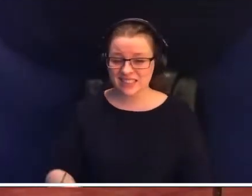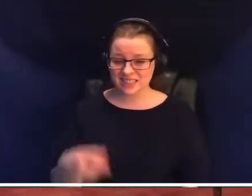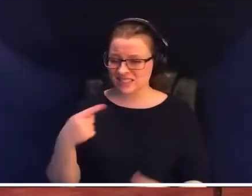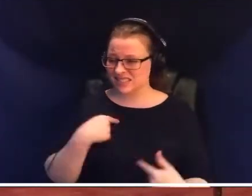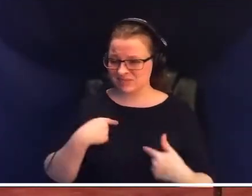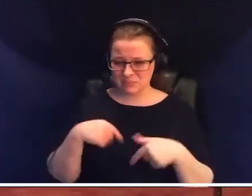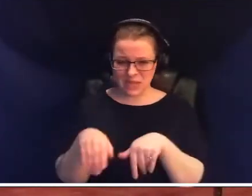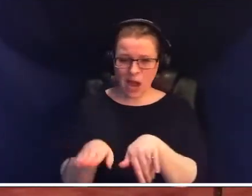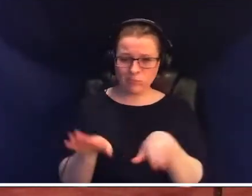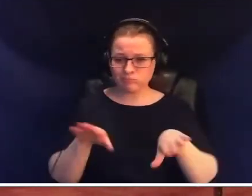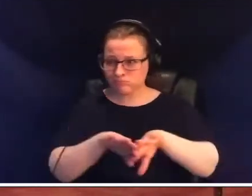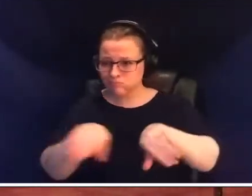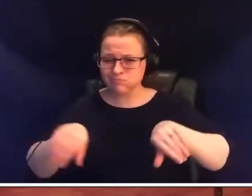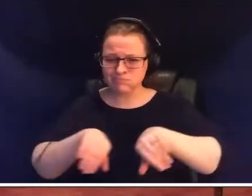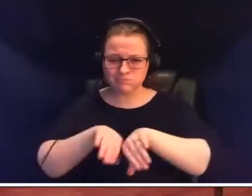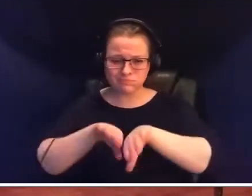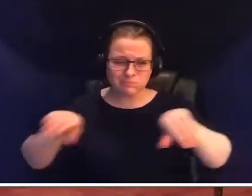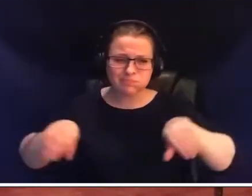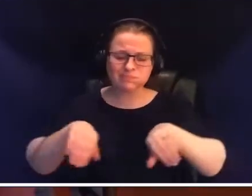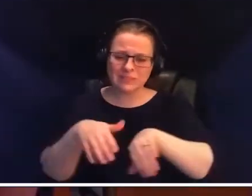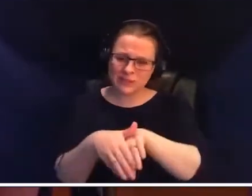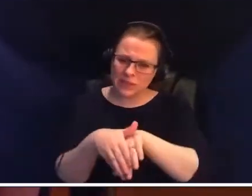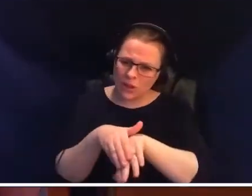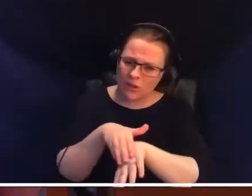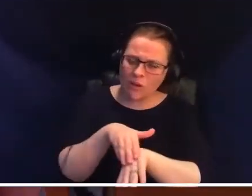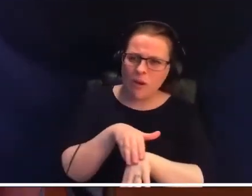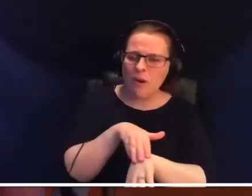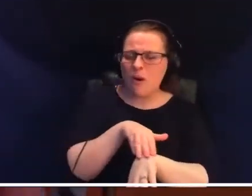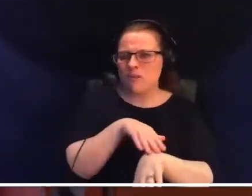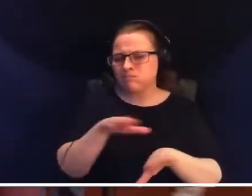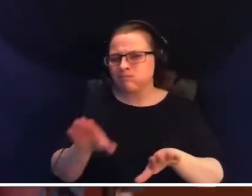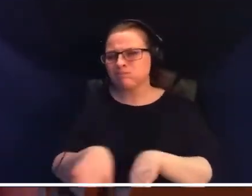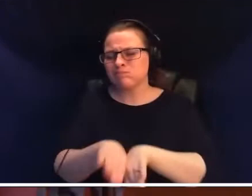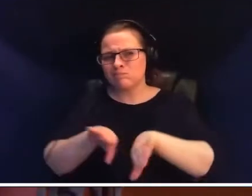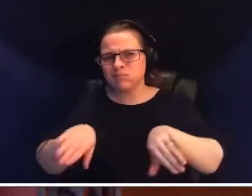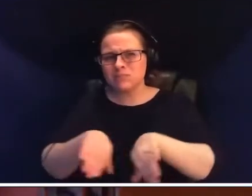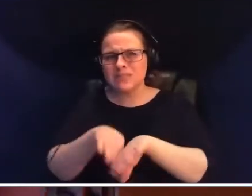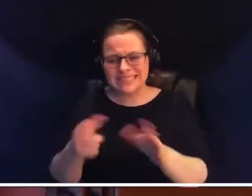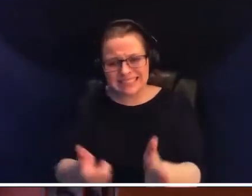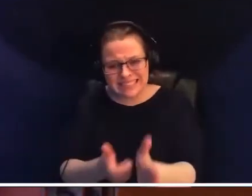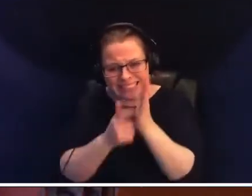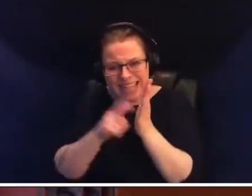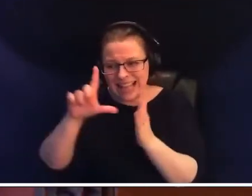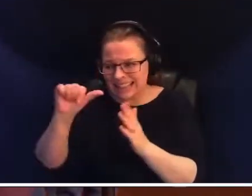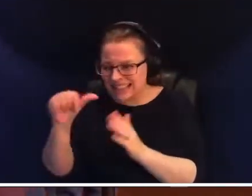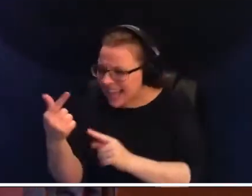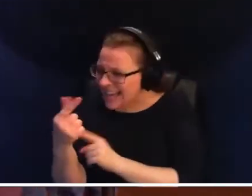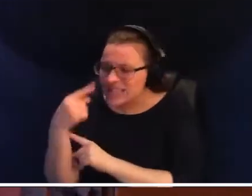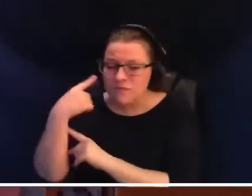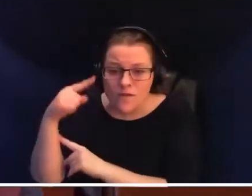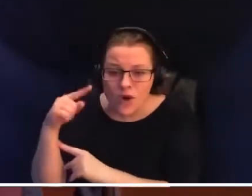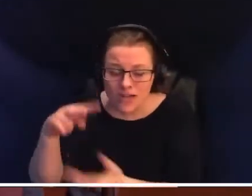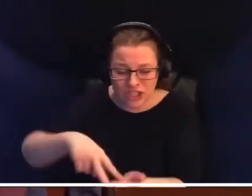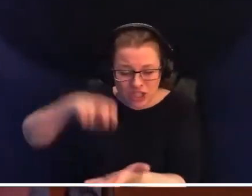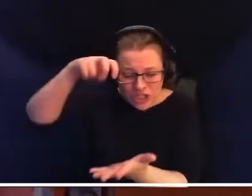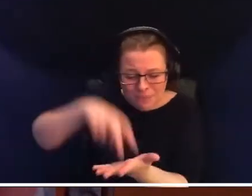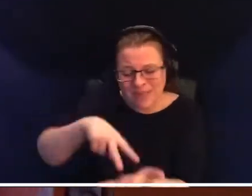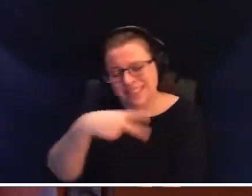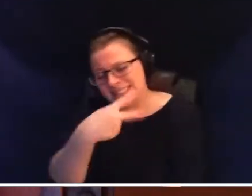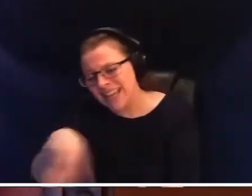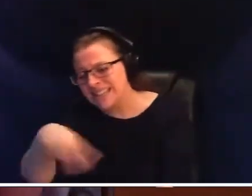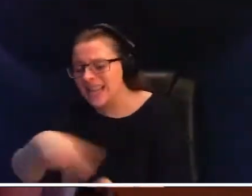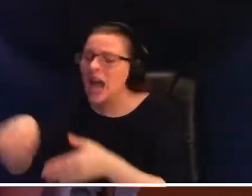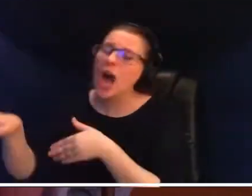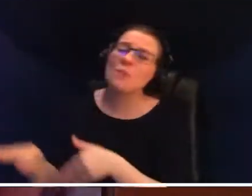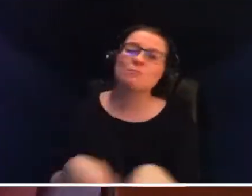legs, you don't get too far. Legs are required for jumping, dancing, strolling along down